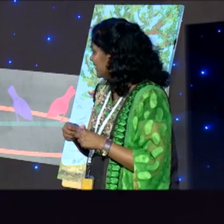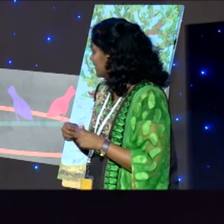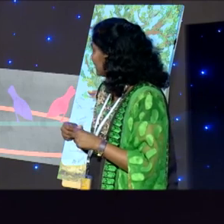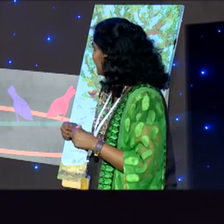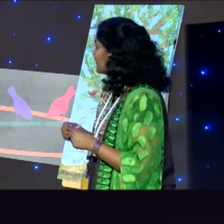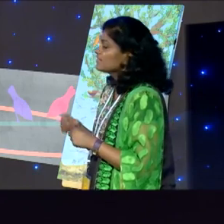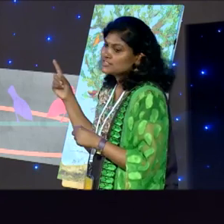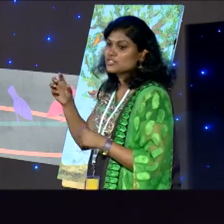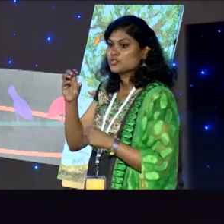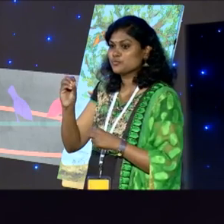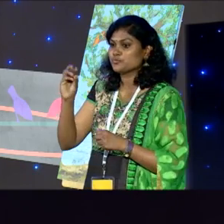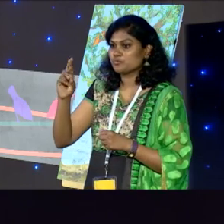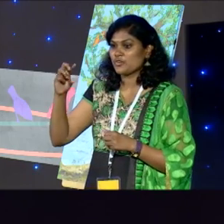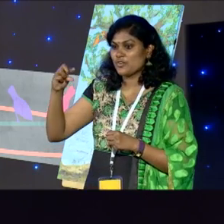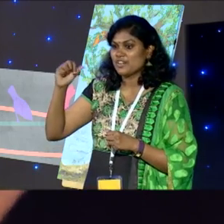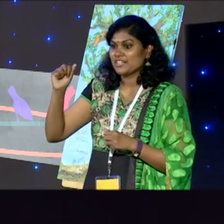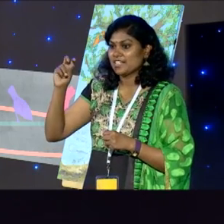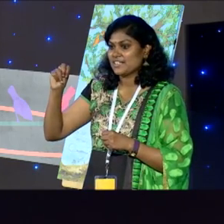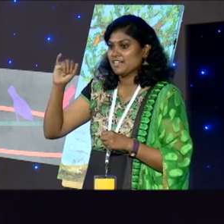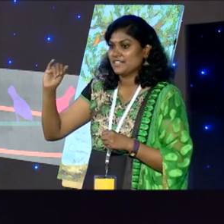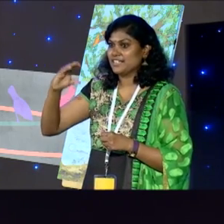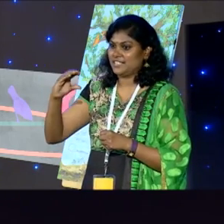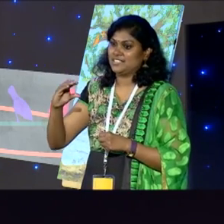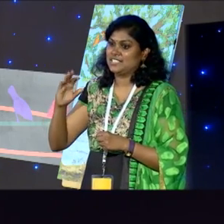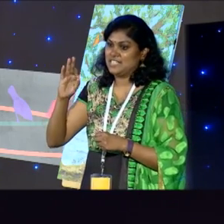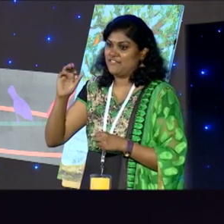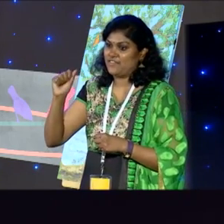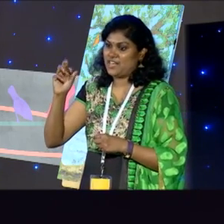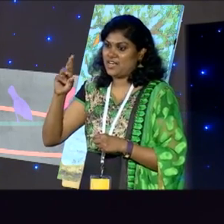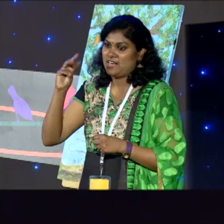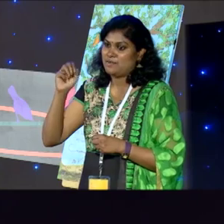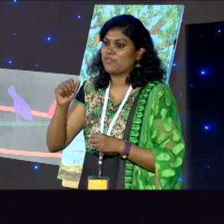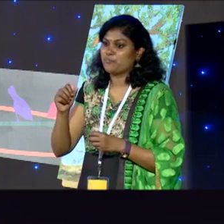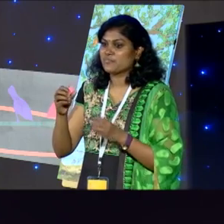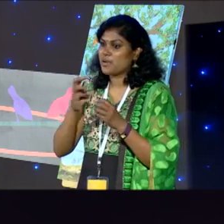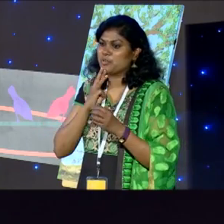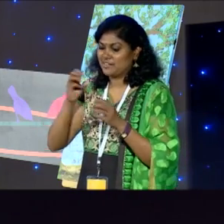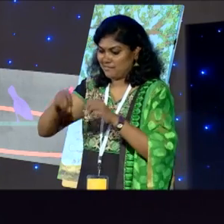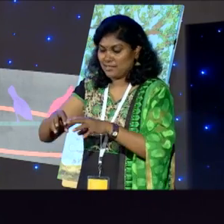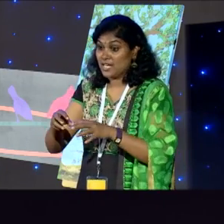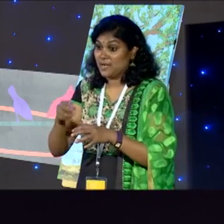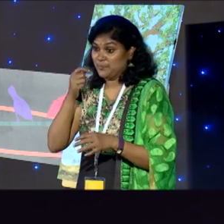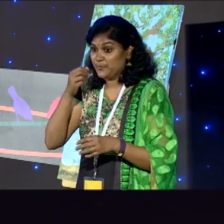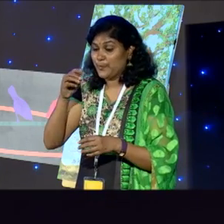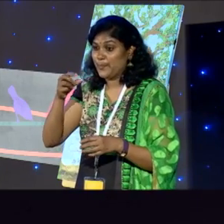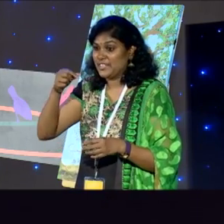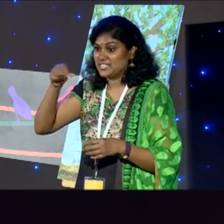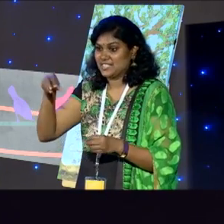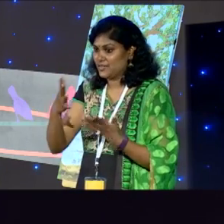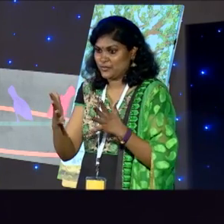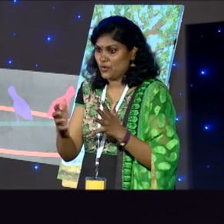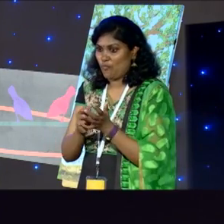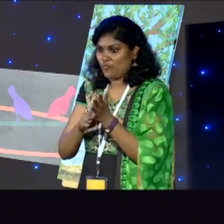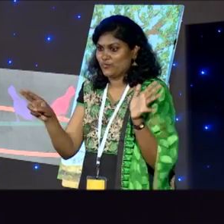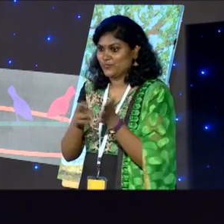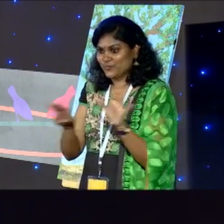with this organic farming and making compost in Satkosia Tiger Reserve, which is another important